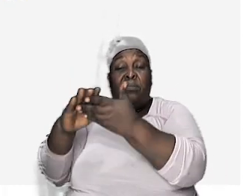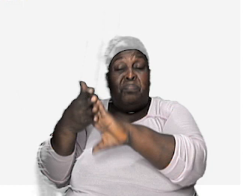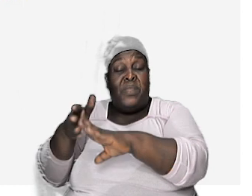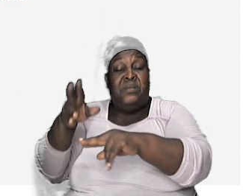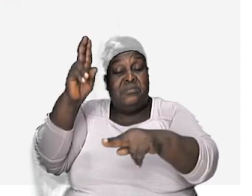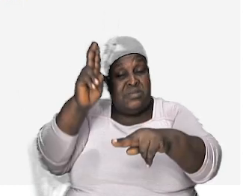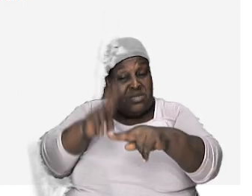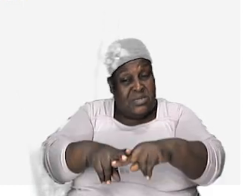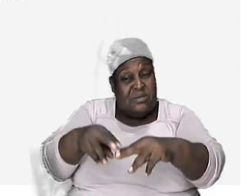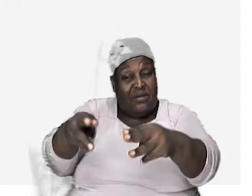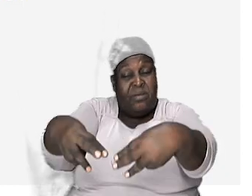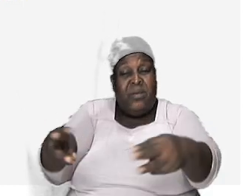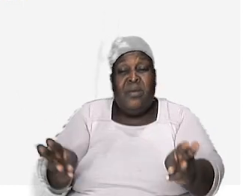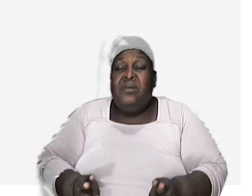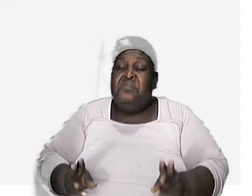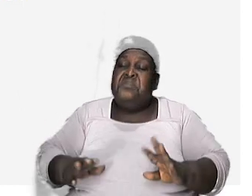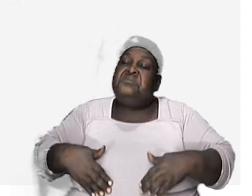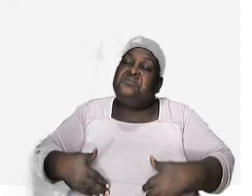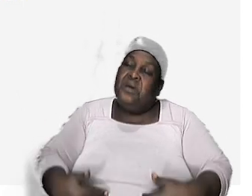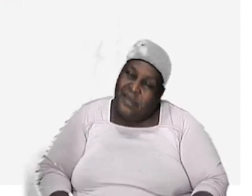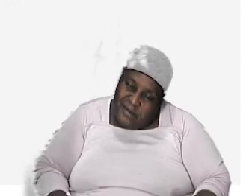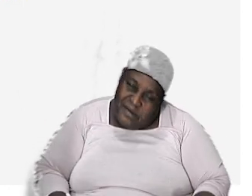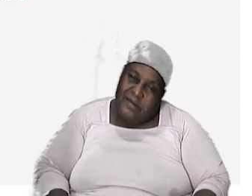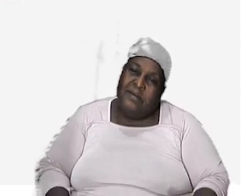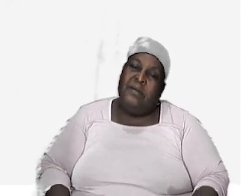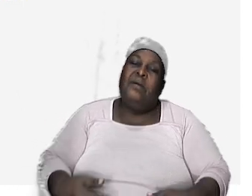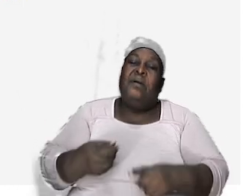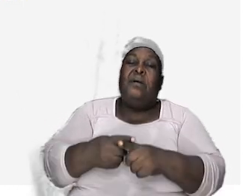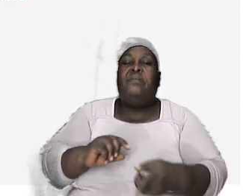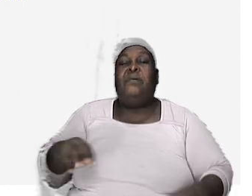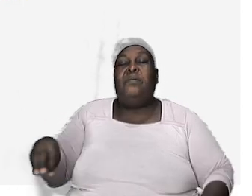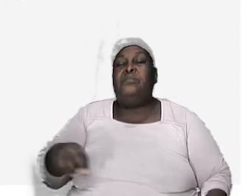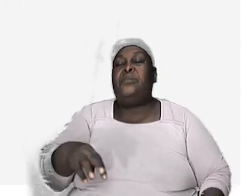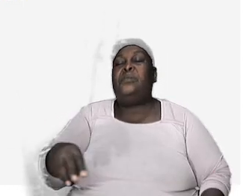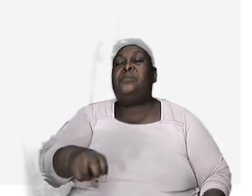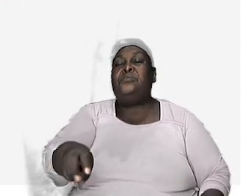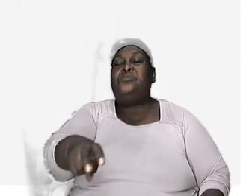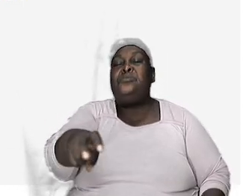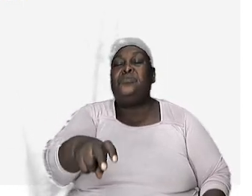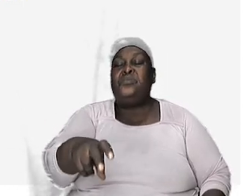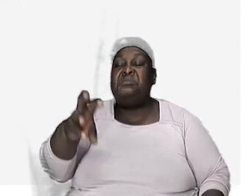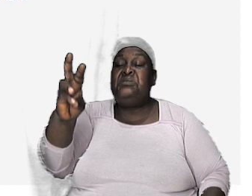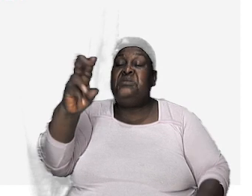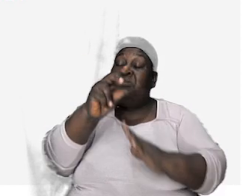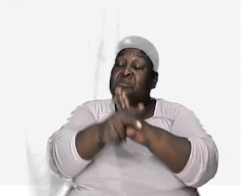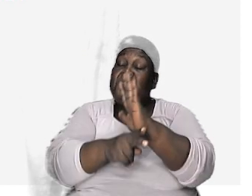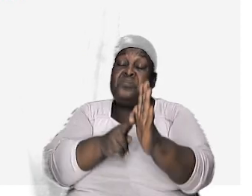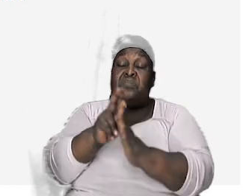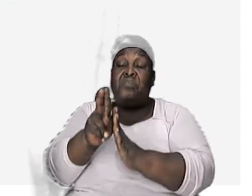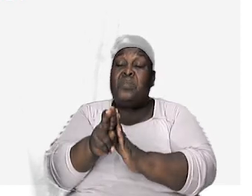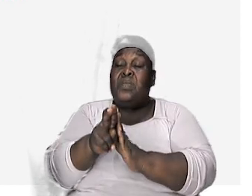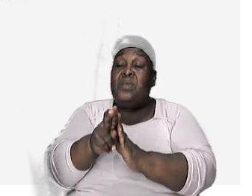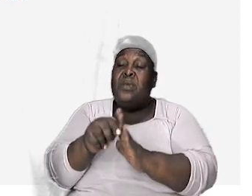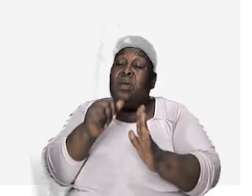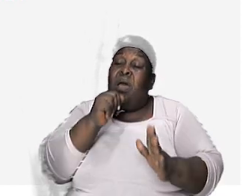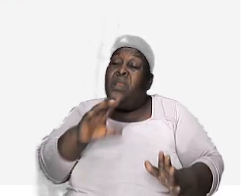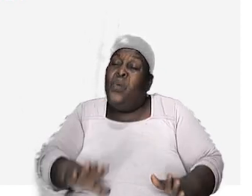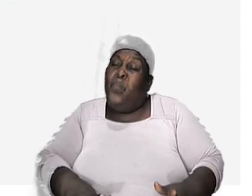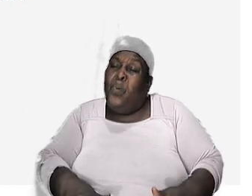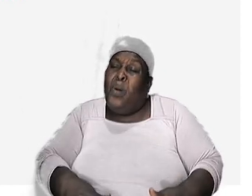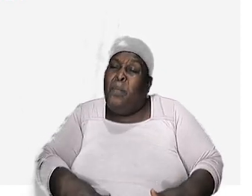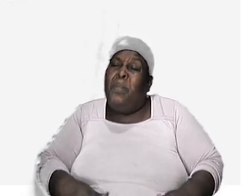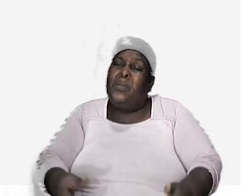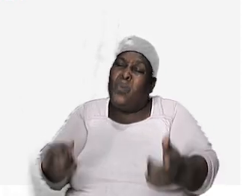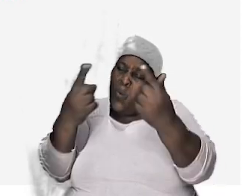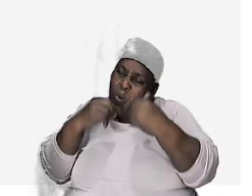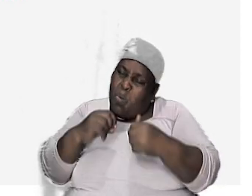well, being weary from his journey. And it was the 6th hour. And the Bible said a woman of Samaria came to the